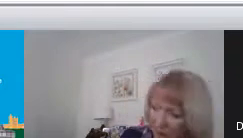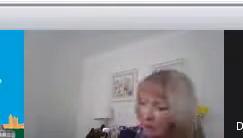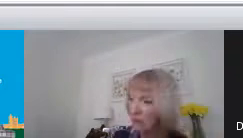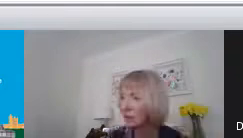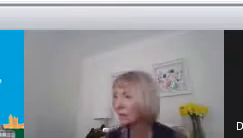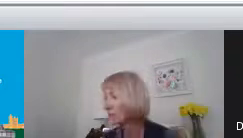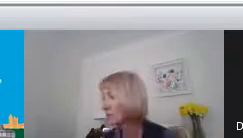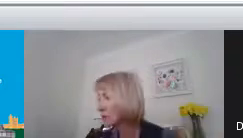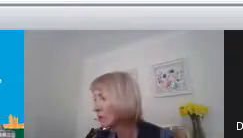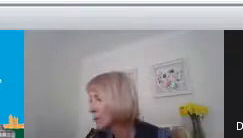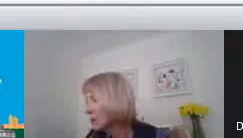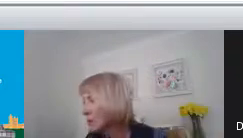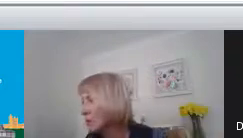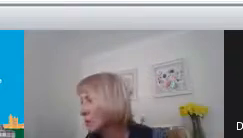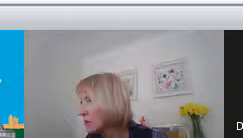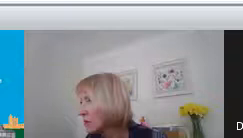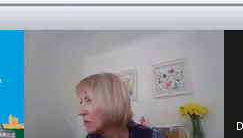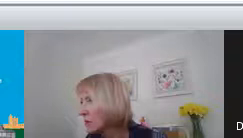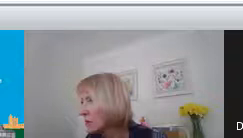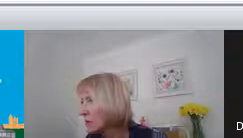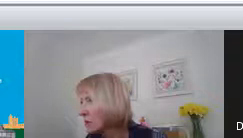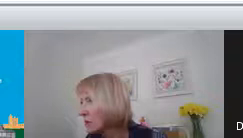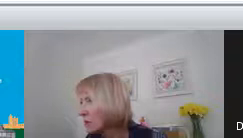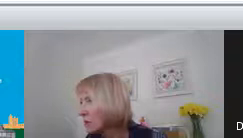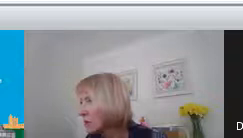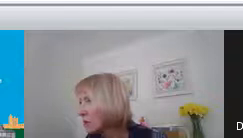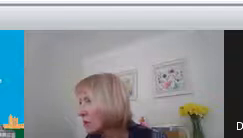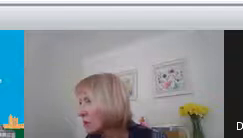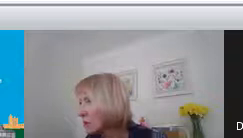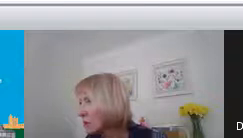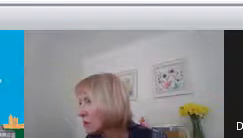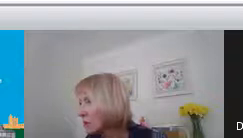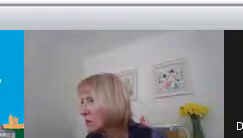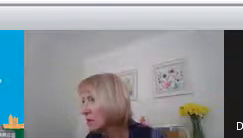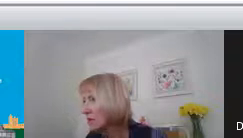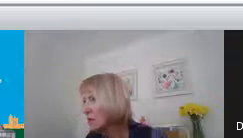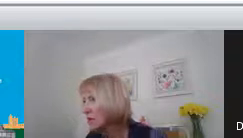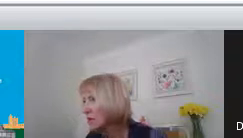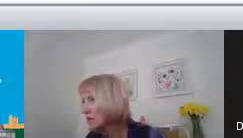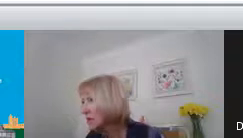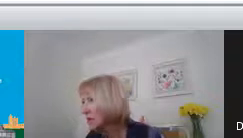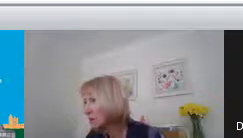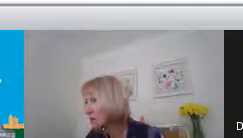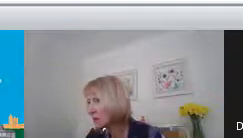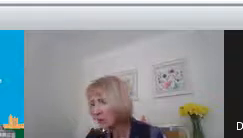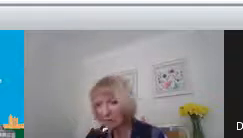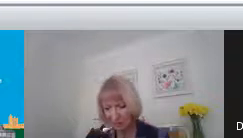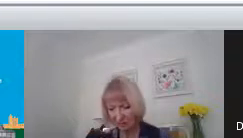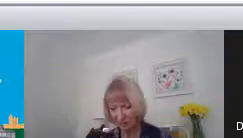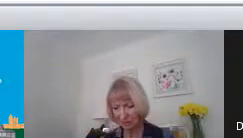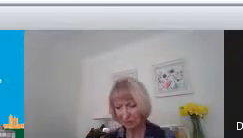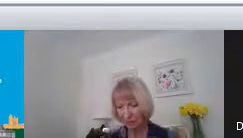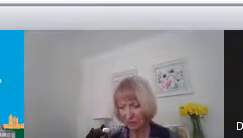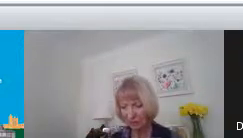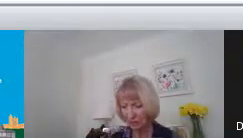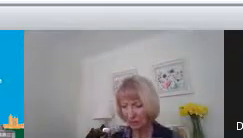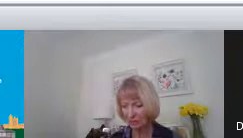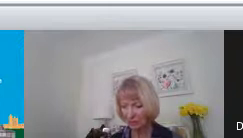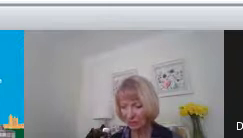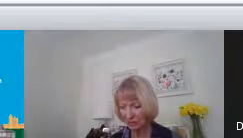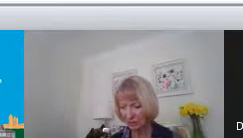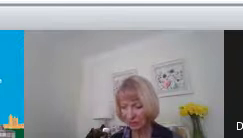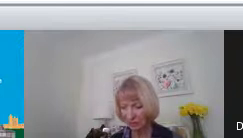video consultations. And on the screen, we've got a few examples about where this might be, and I'll read them out because I think some people are